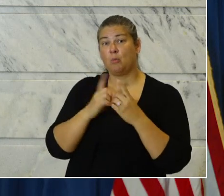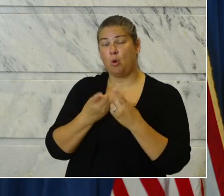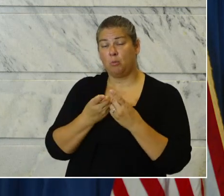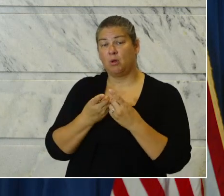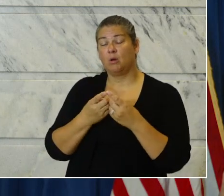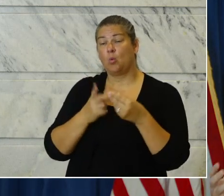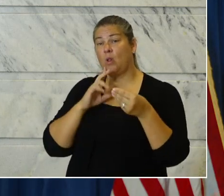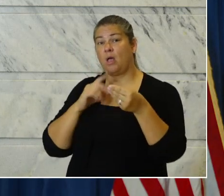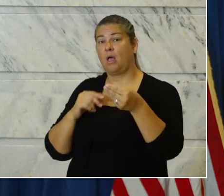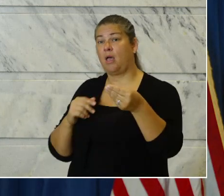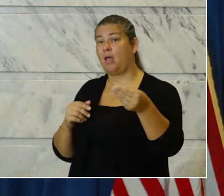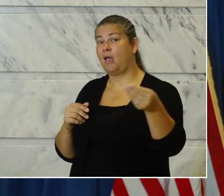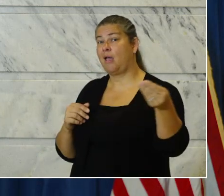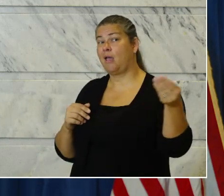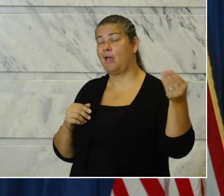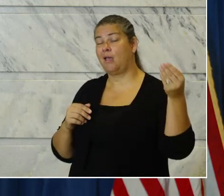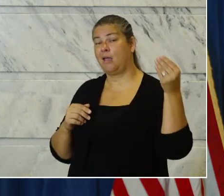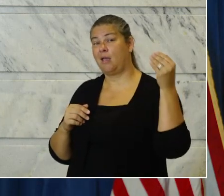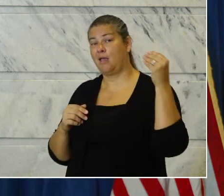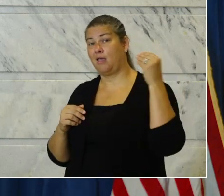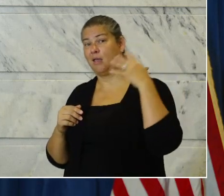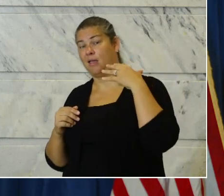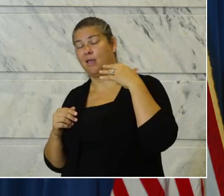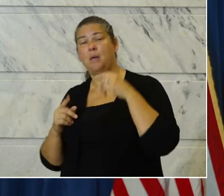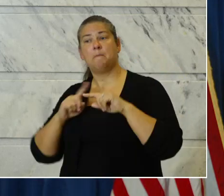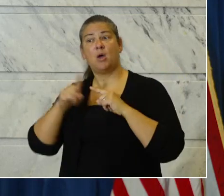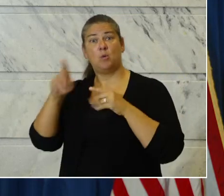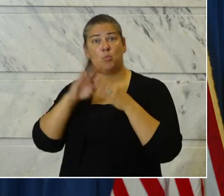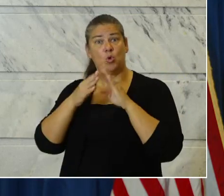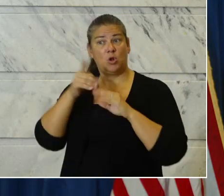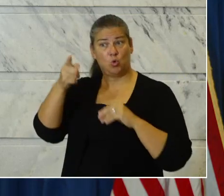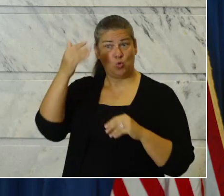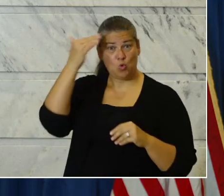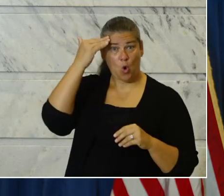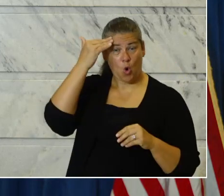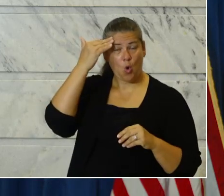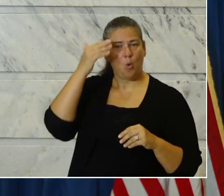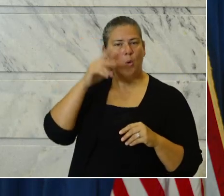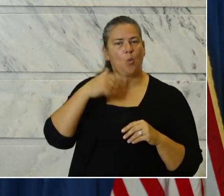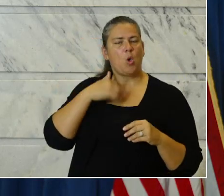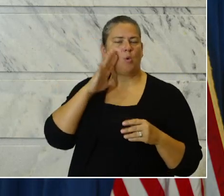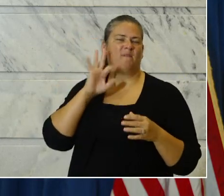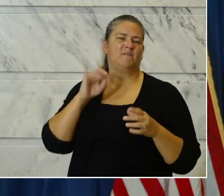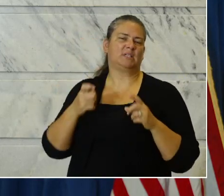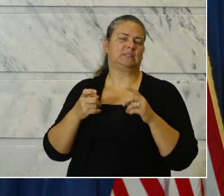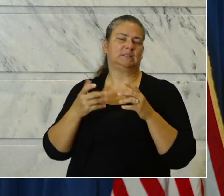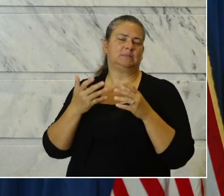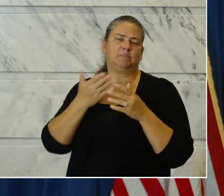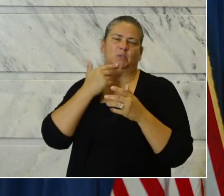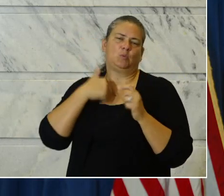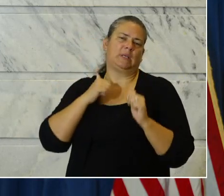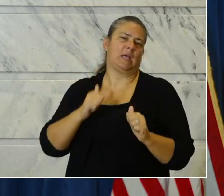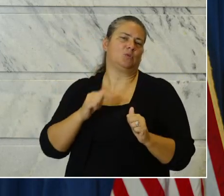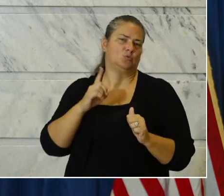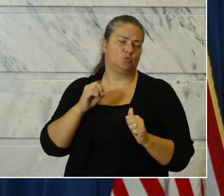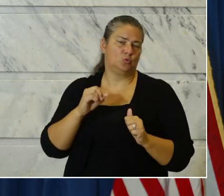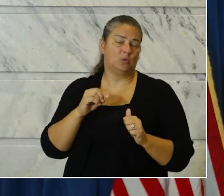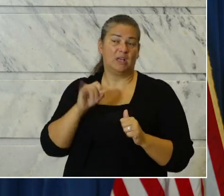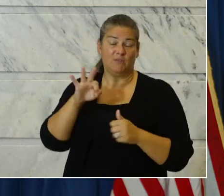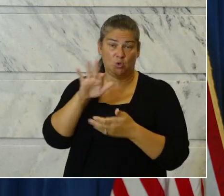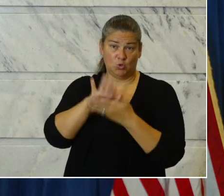us, but the community knows about it, then we'll fix that as we go. A school that would intentionally